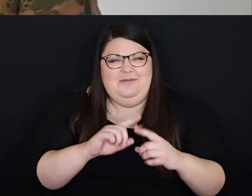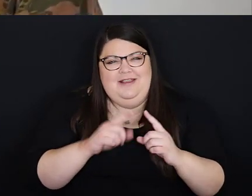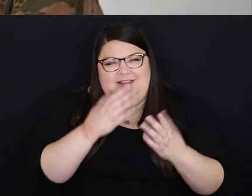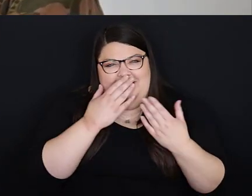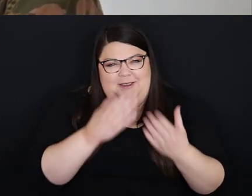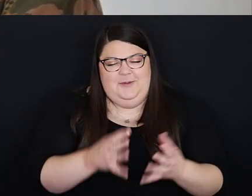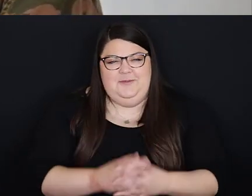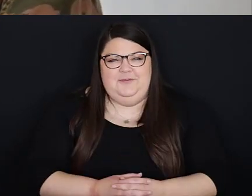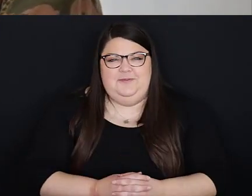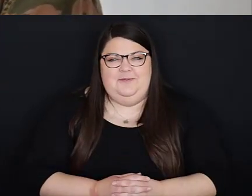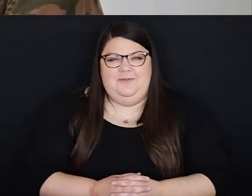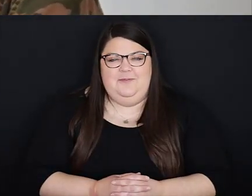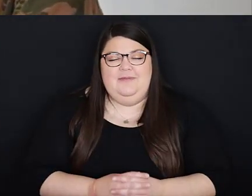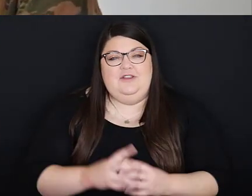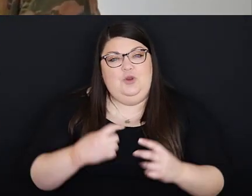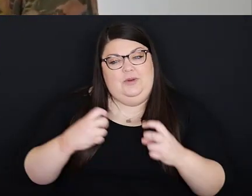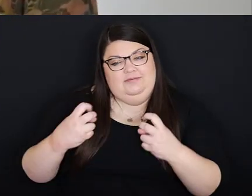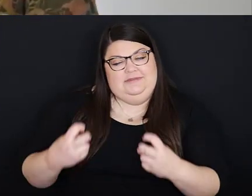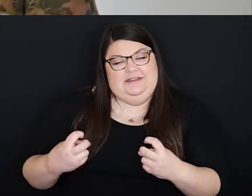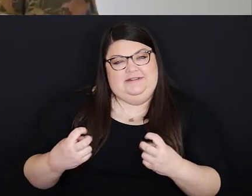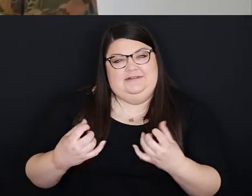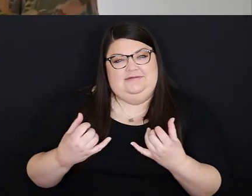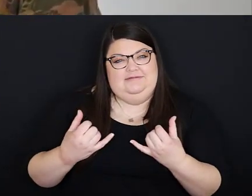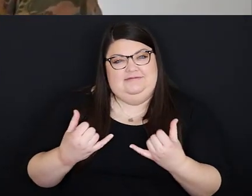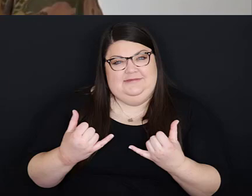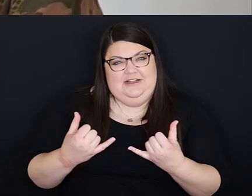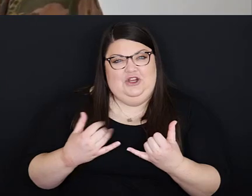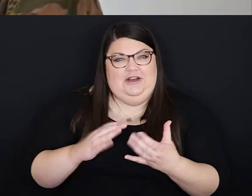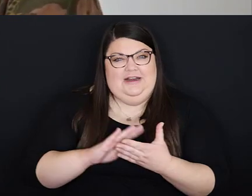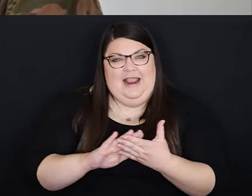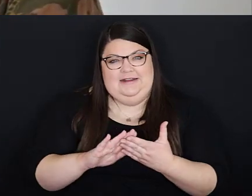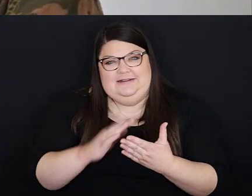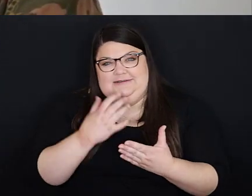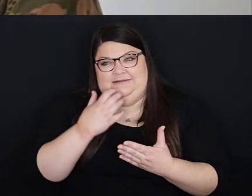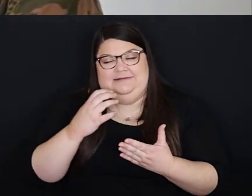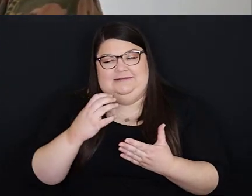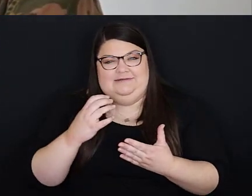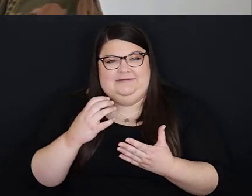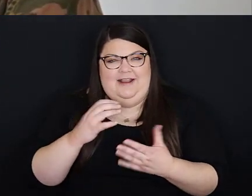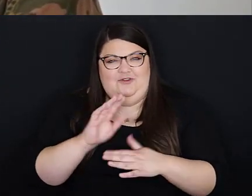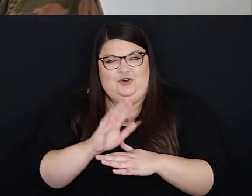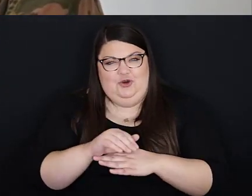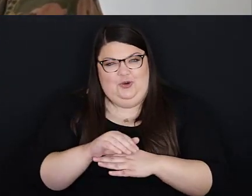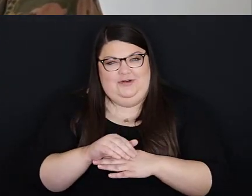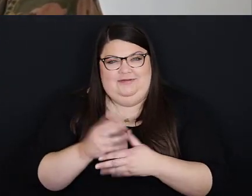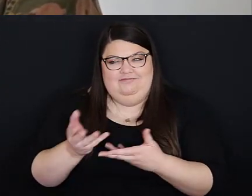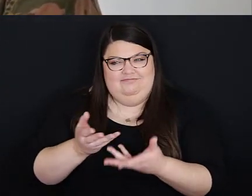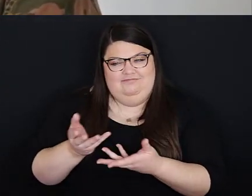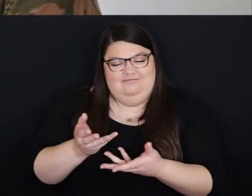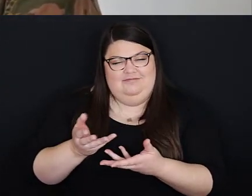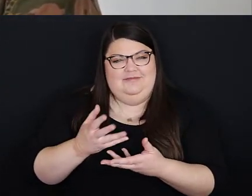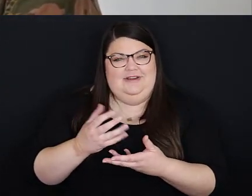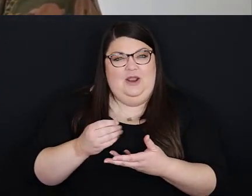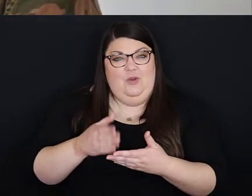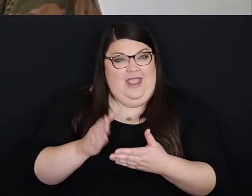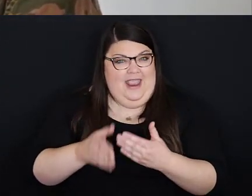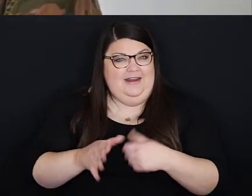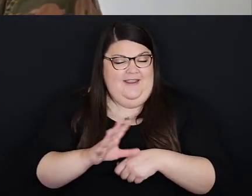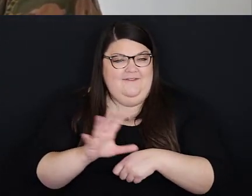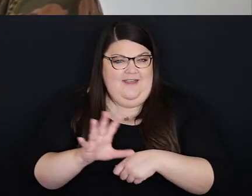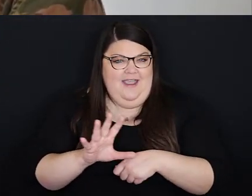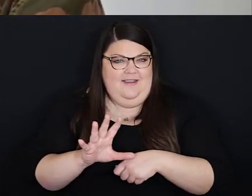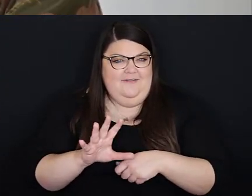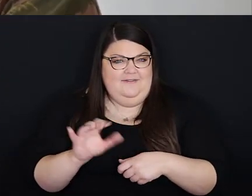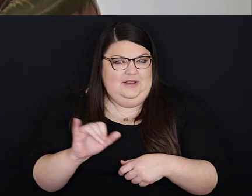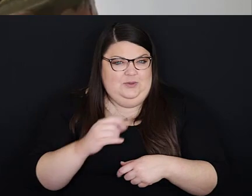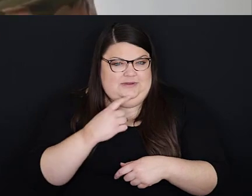So, thank you. And so we're just going to sit together on this nice sultry afternoon and get to know you. And we're going to end by 5, as everybody